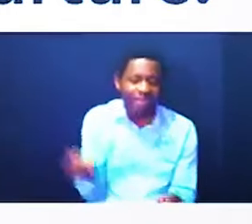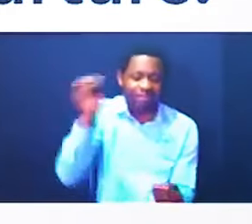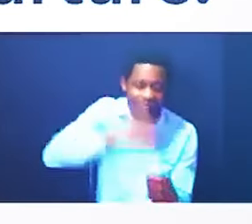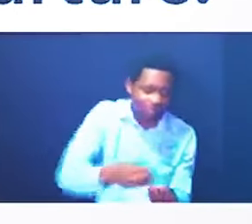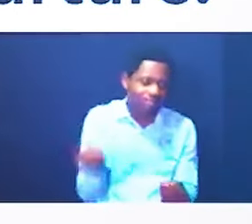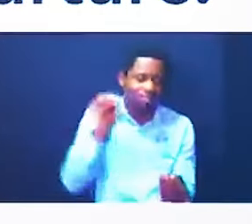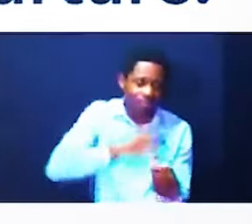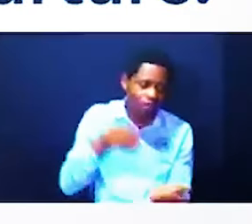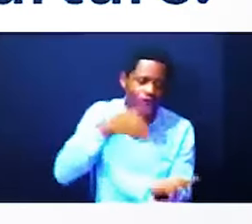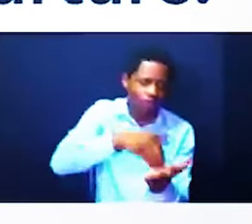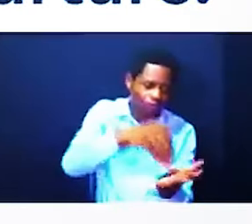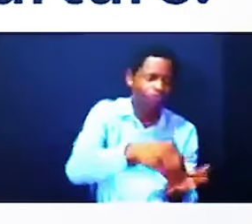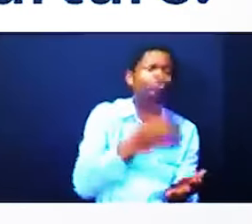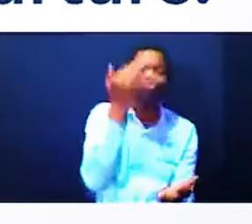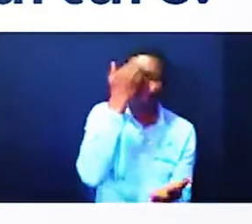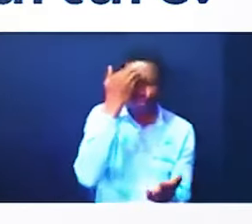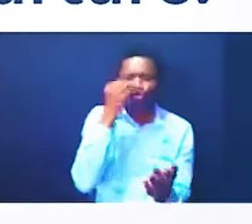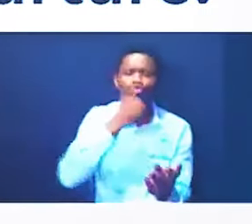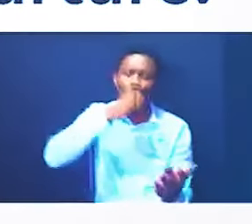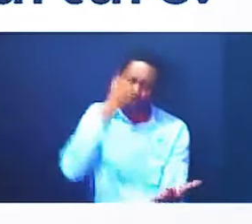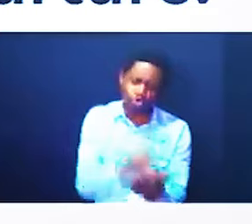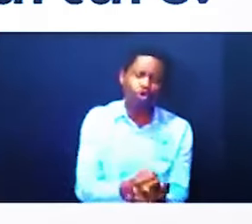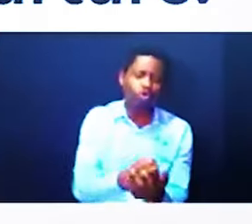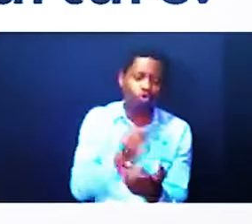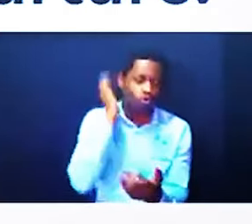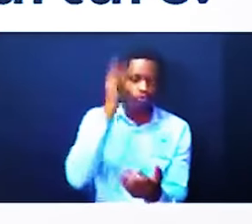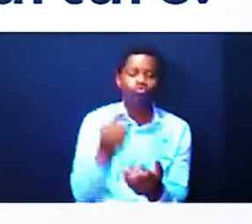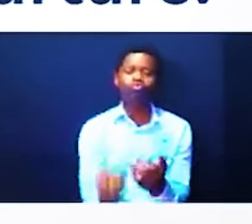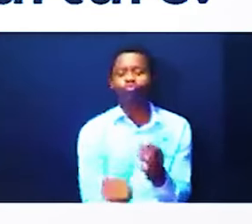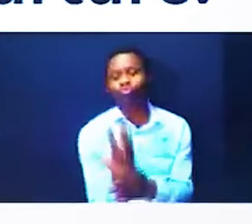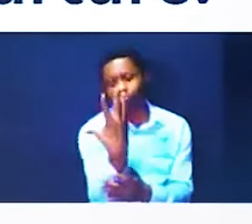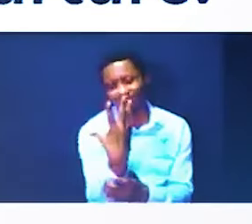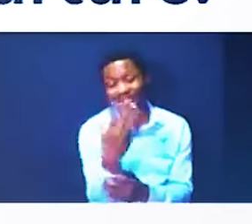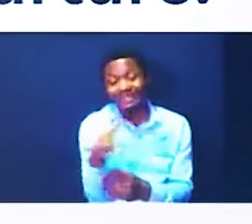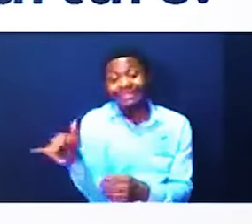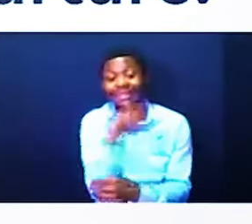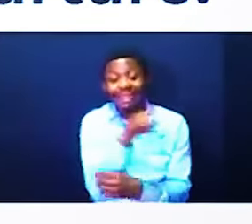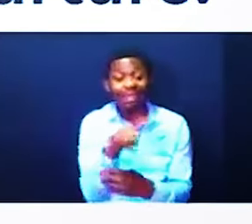bitterness and grudge, you are sure that it is going to grow